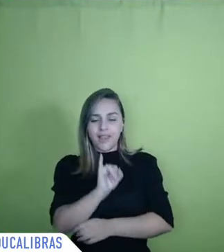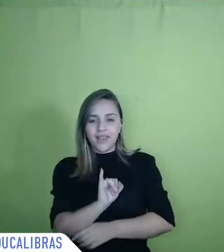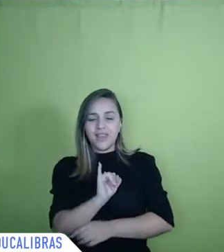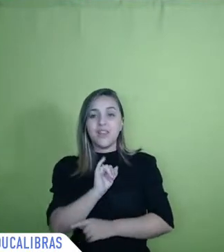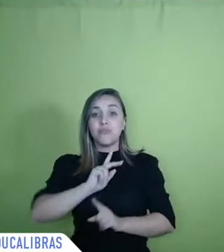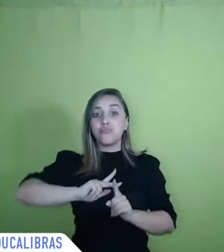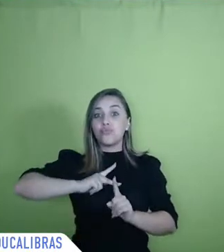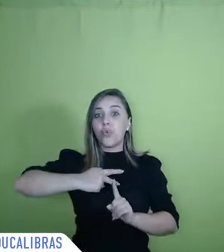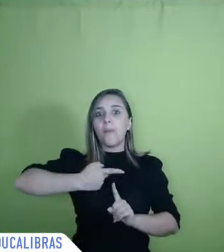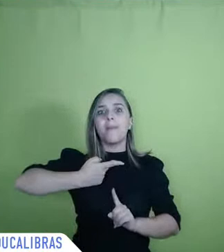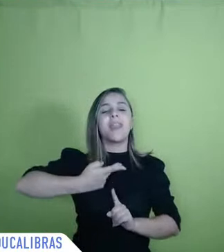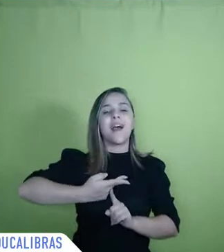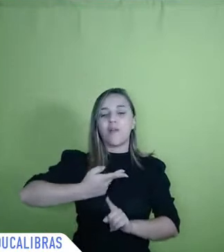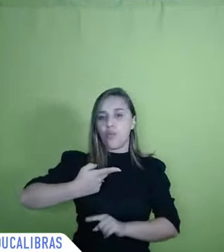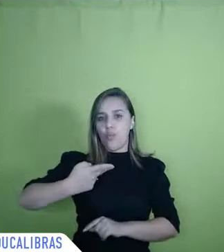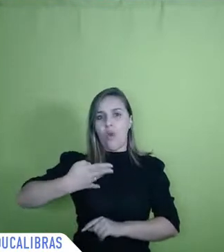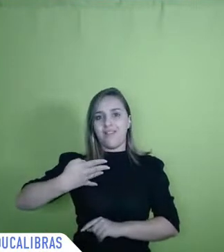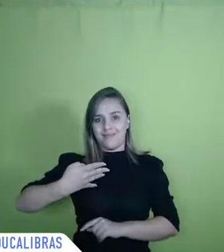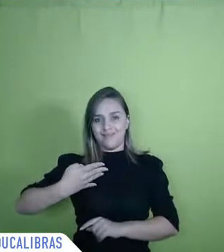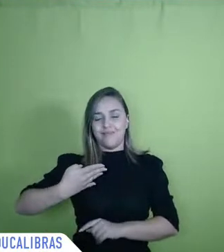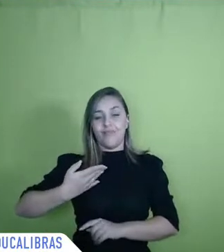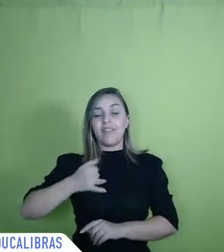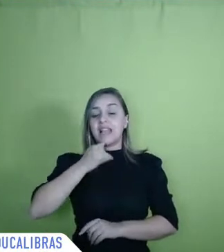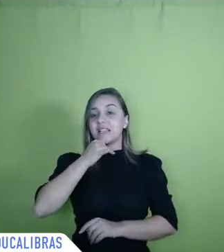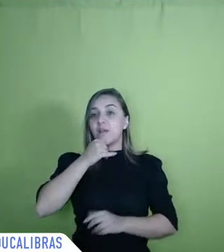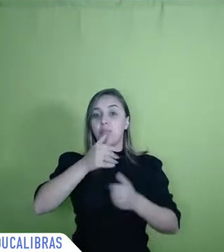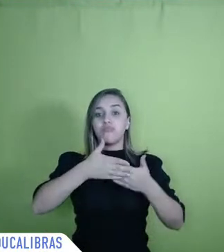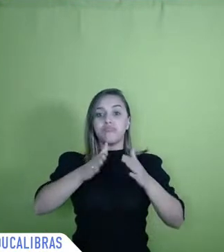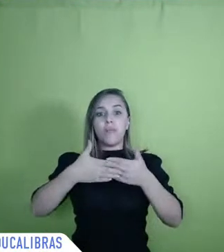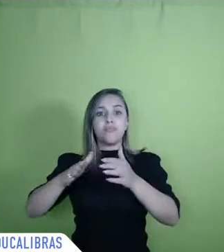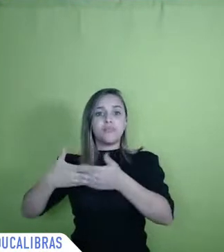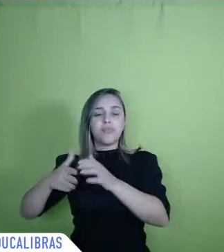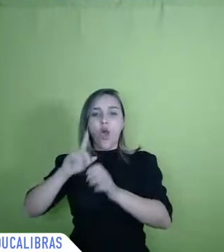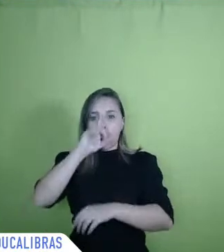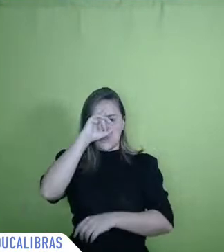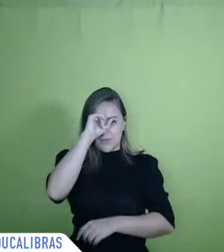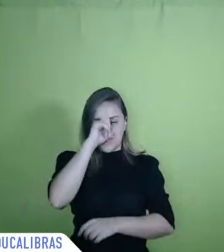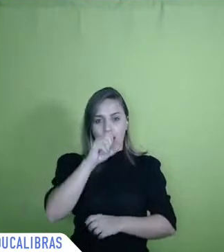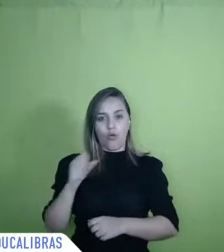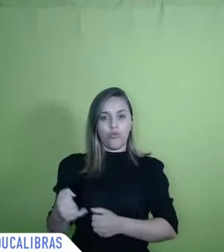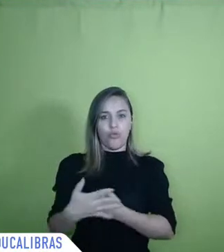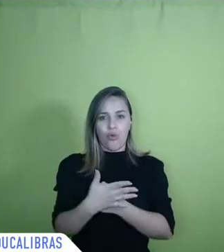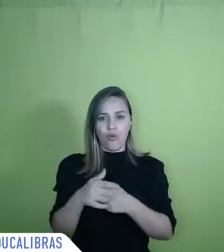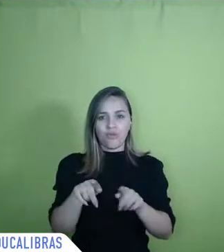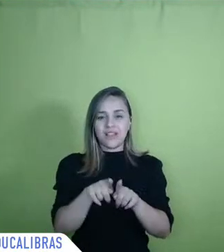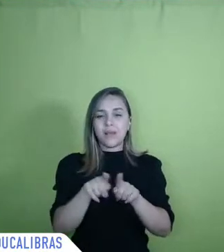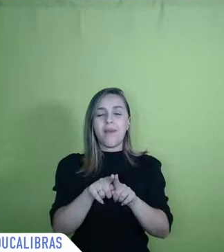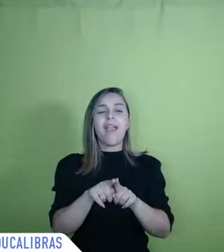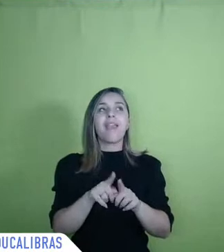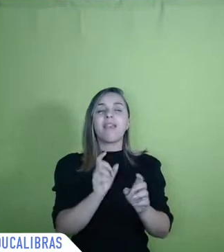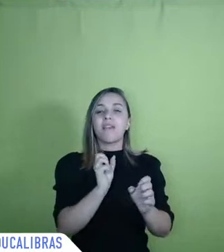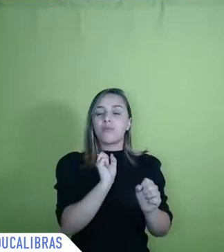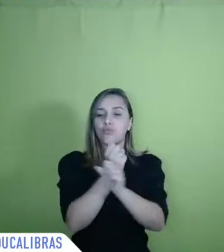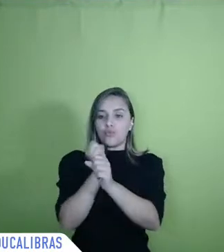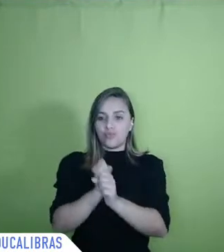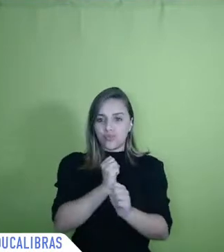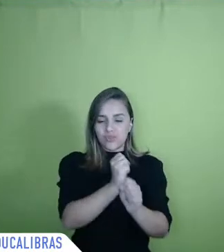beds in hospitals, opening new hospitals. We have 1,000